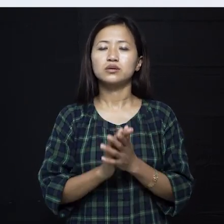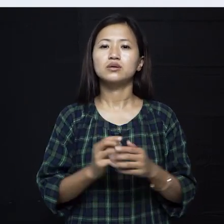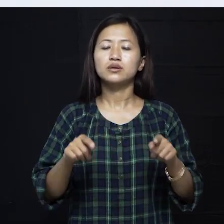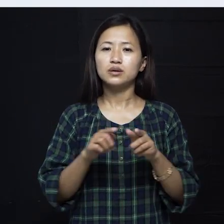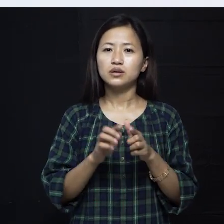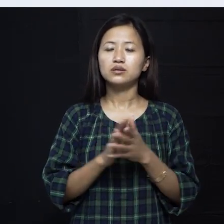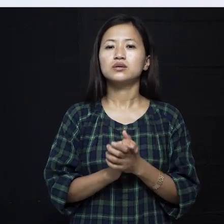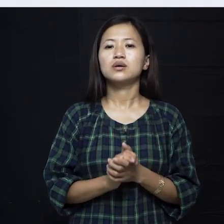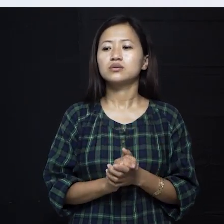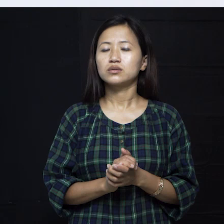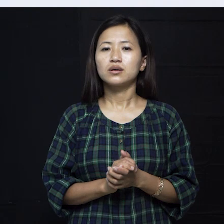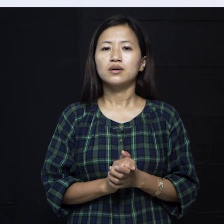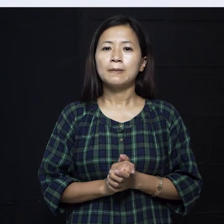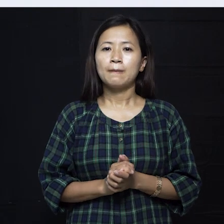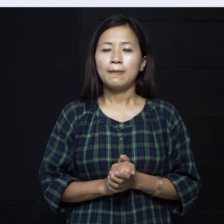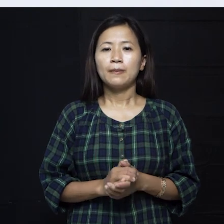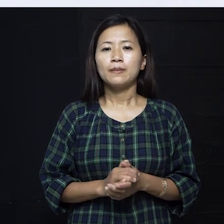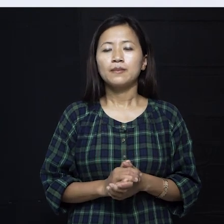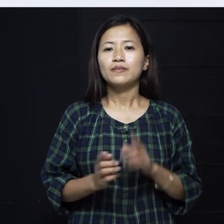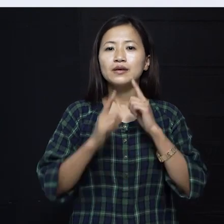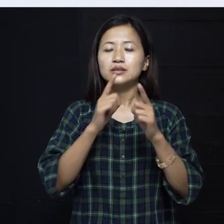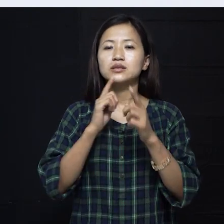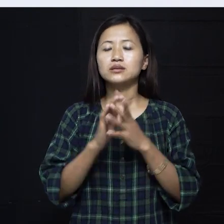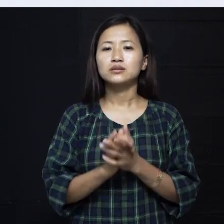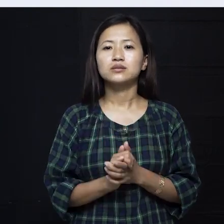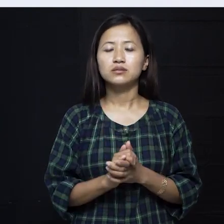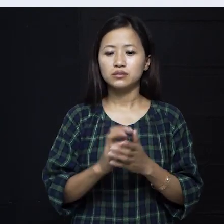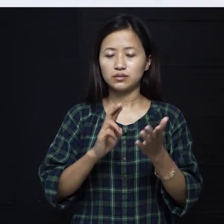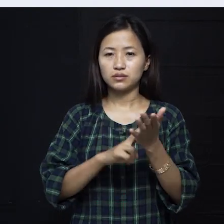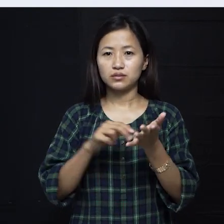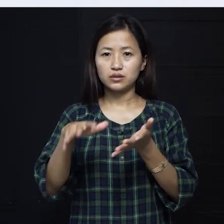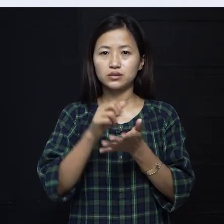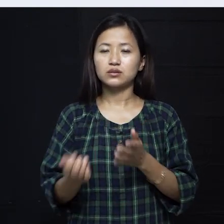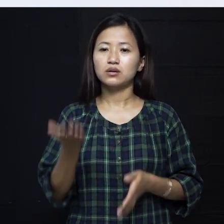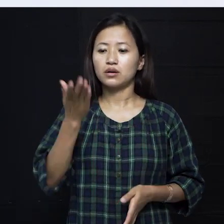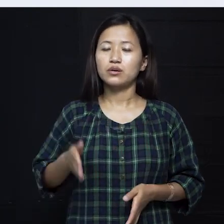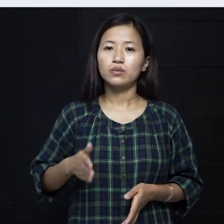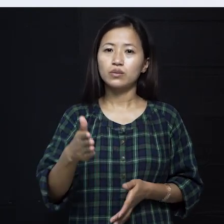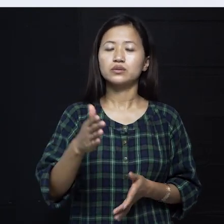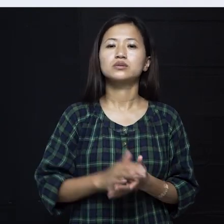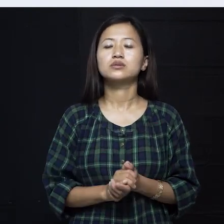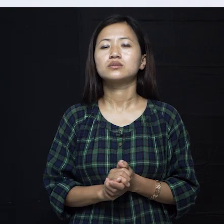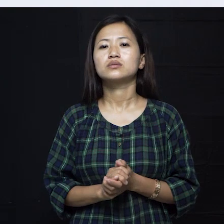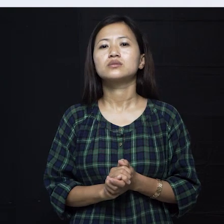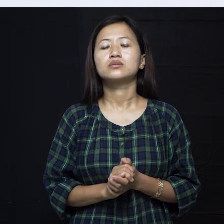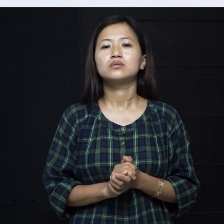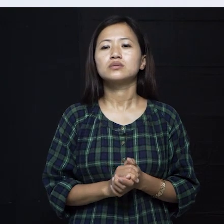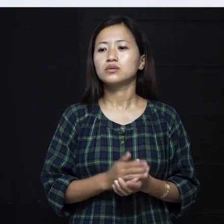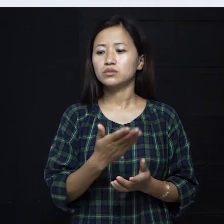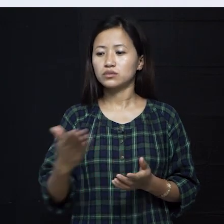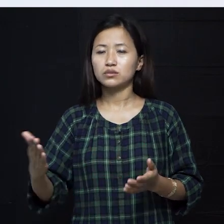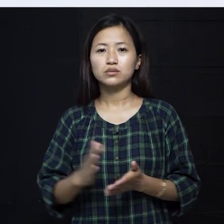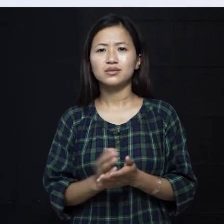the superhighways. Then we have also discussed about the national highways. National highways means